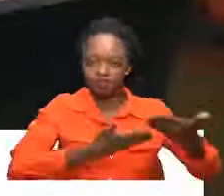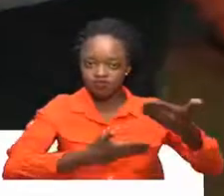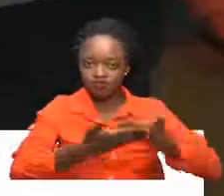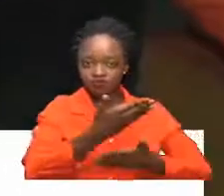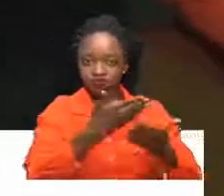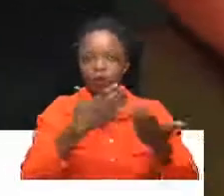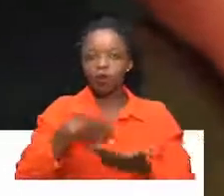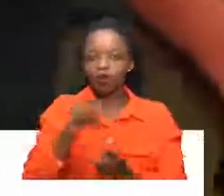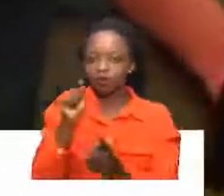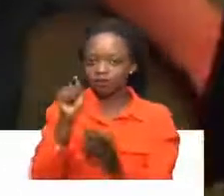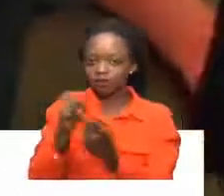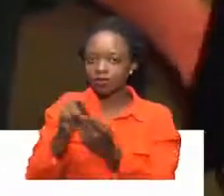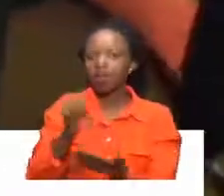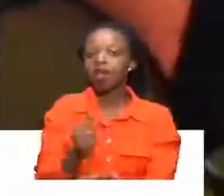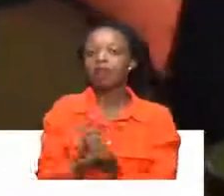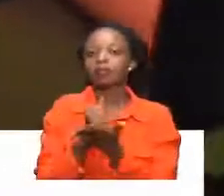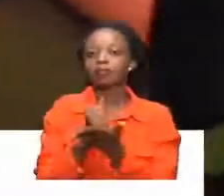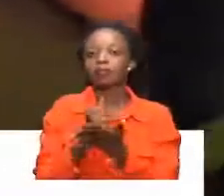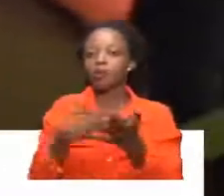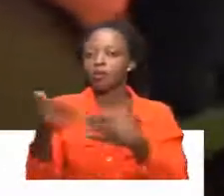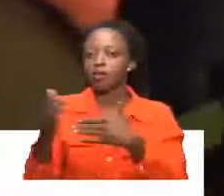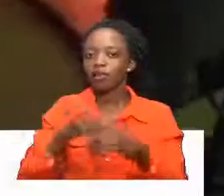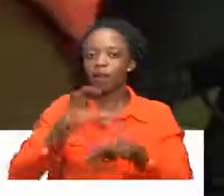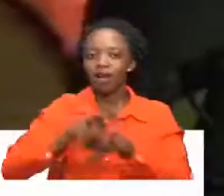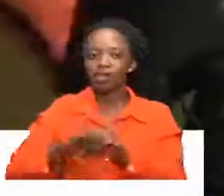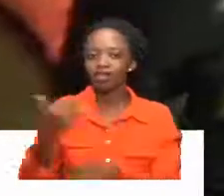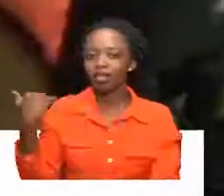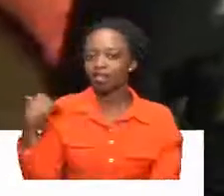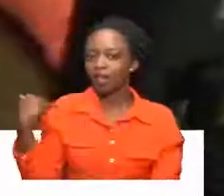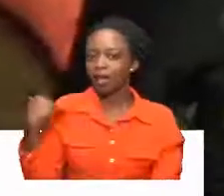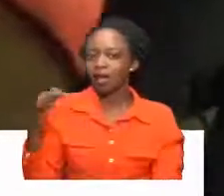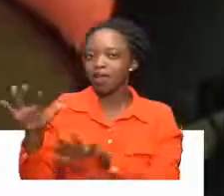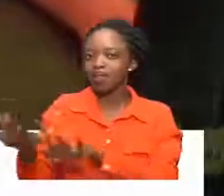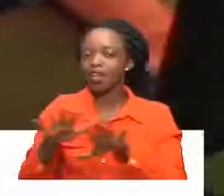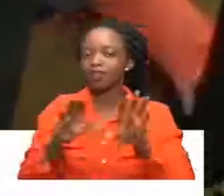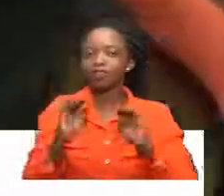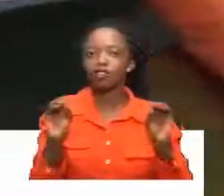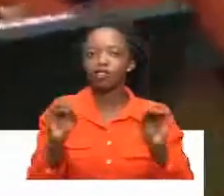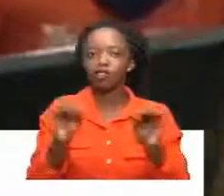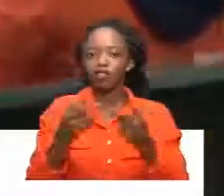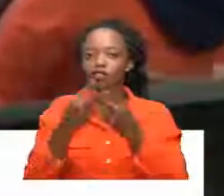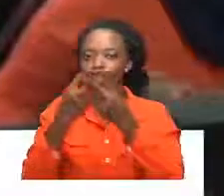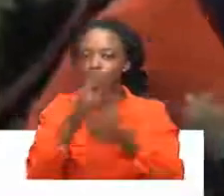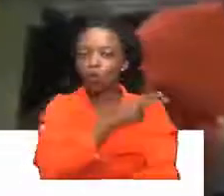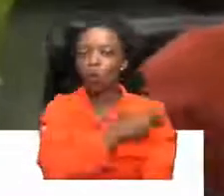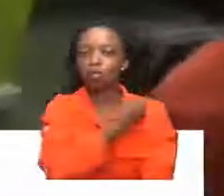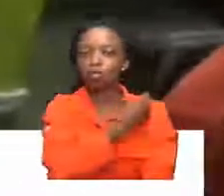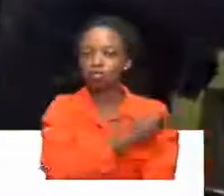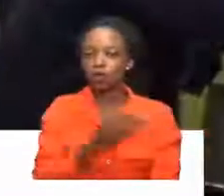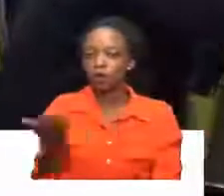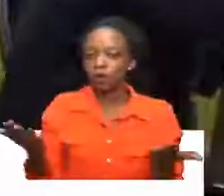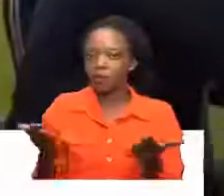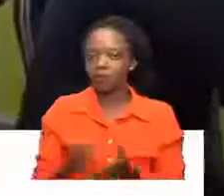kutaka kutibiwa bila kupata usumbufu wa kutafuta hospitali ilipo.